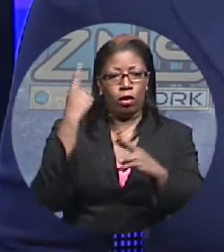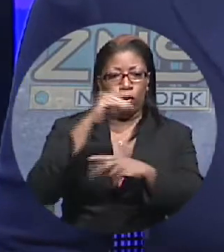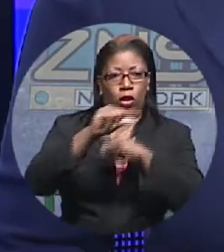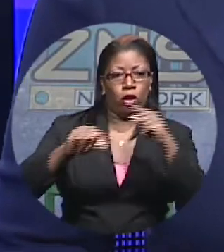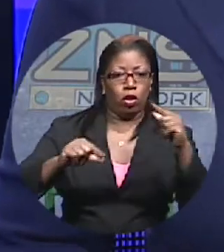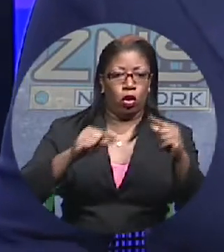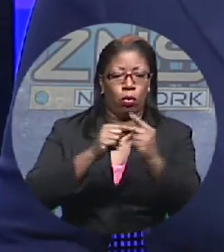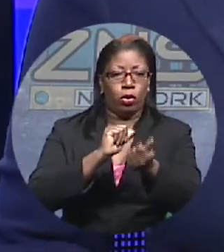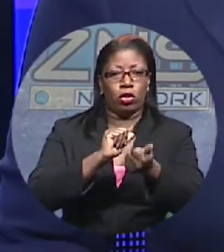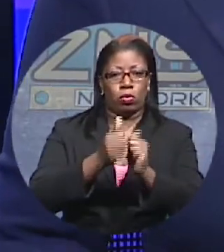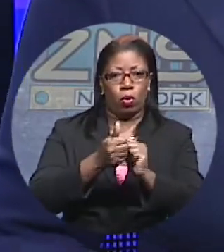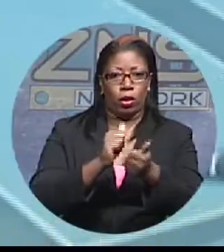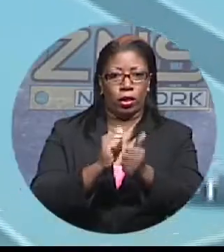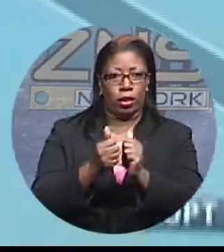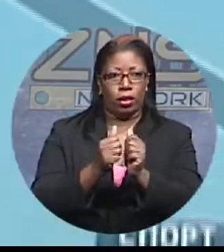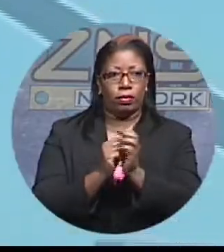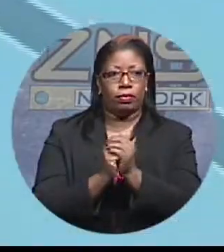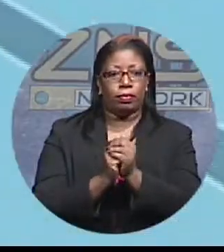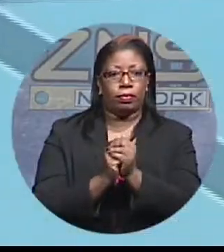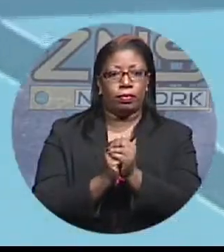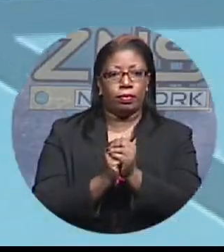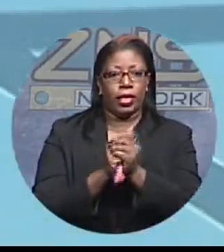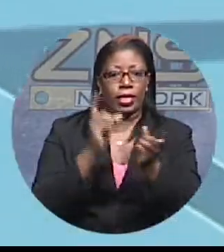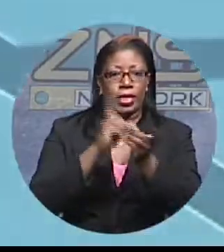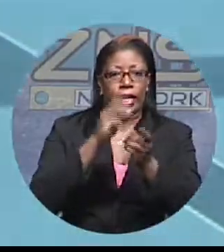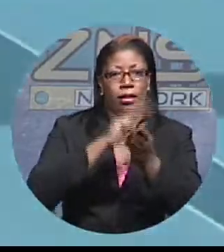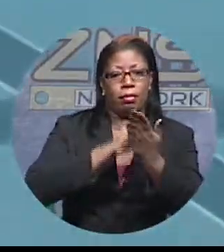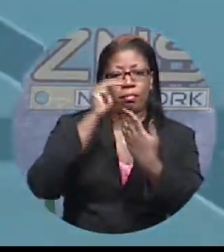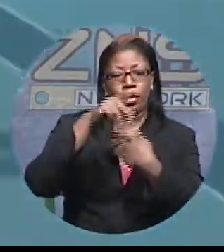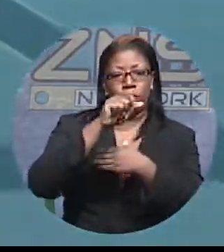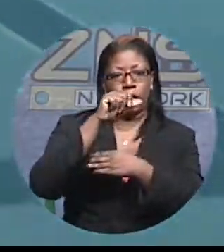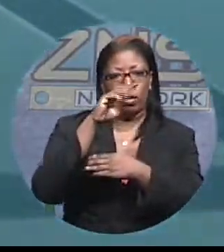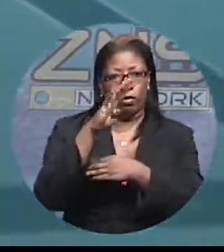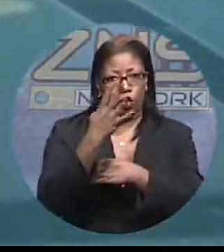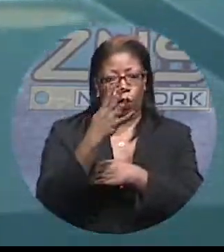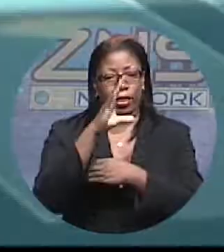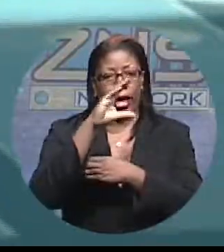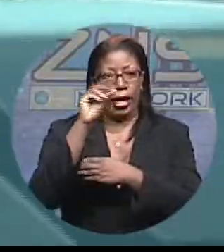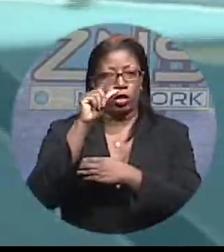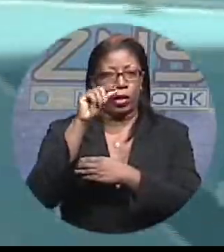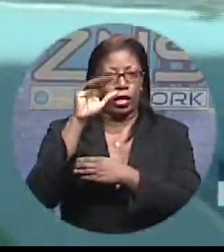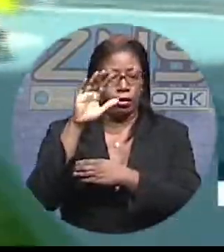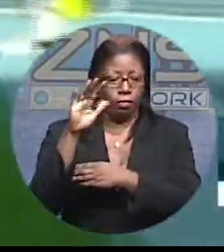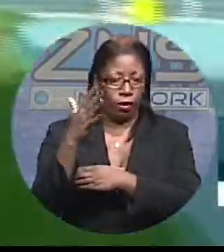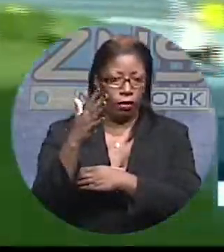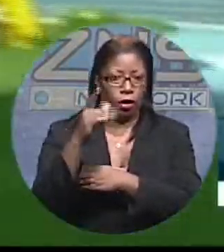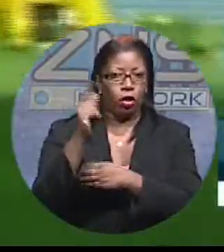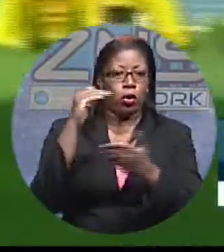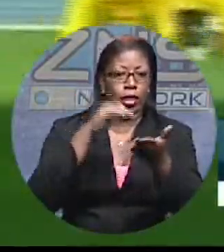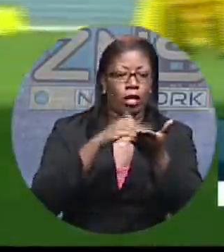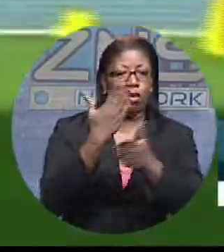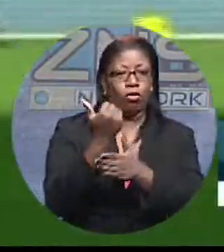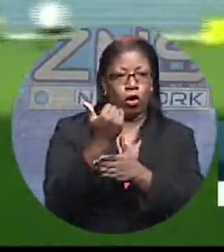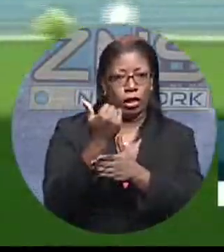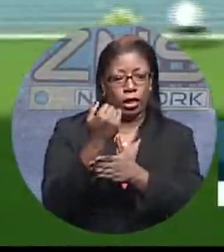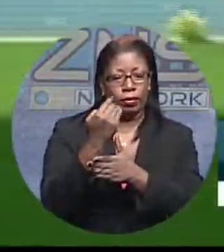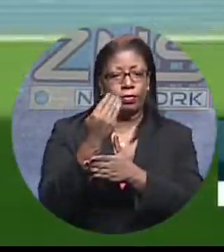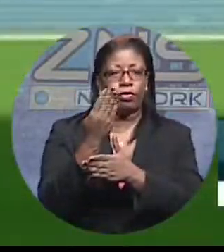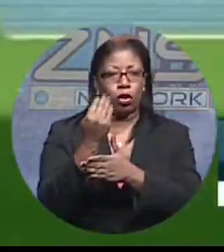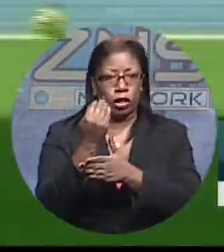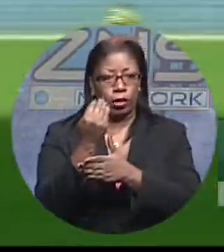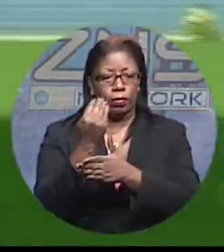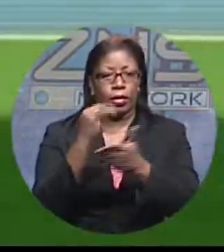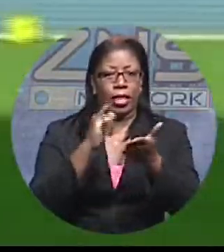global sports meet. The dates, May 24th and 25th, 2014. That's when more than